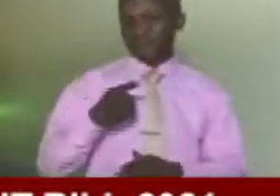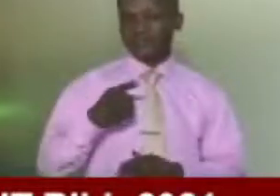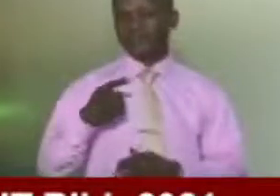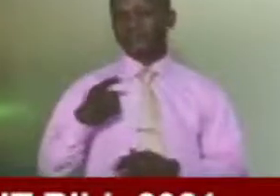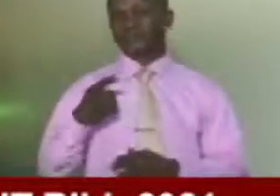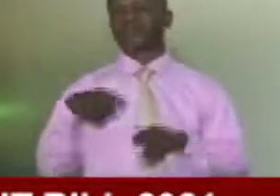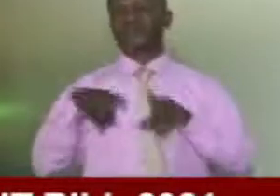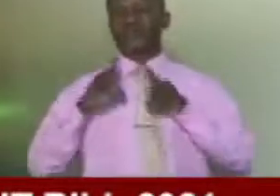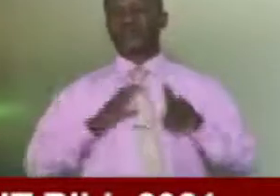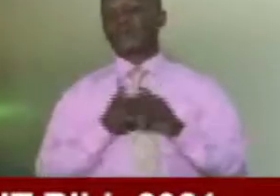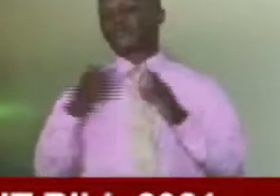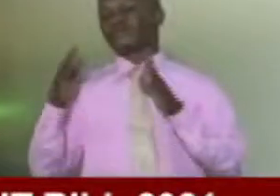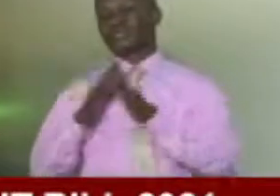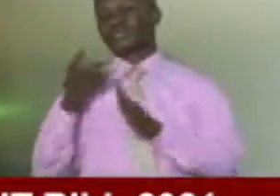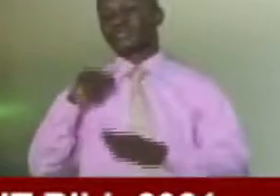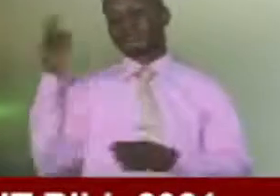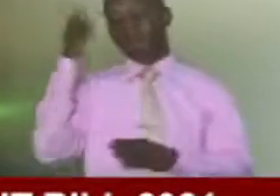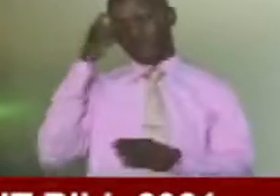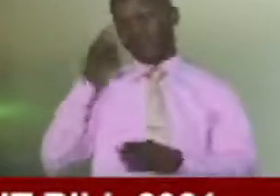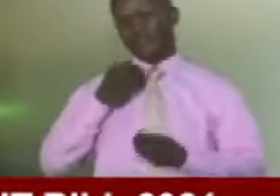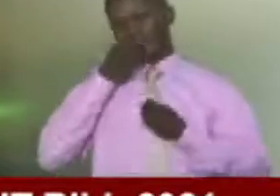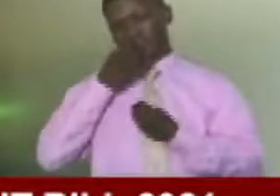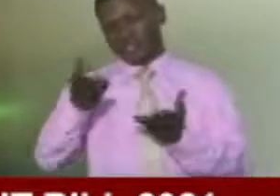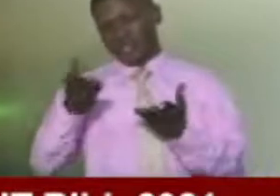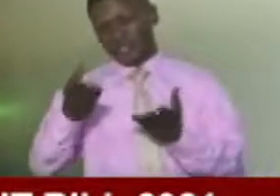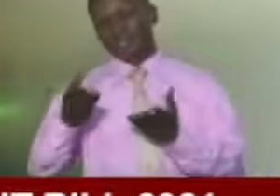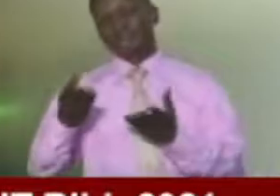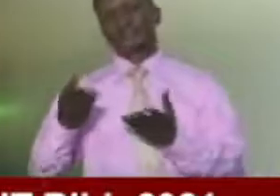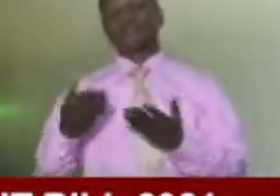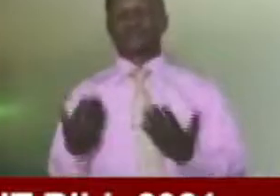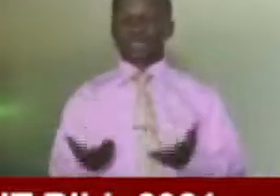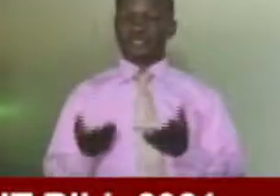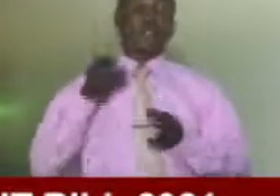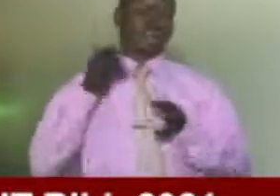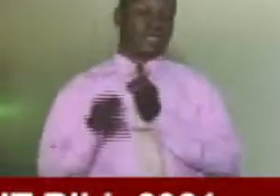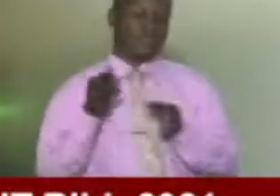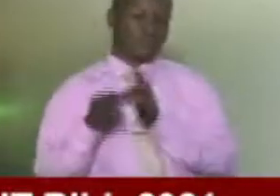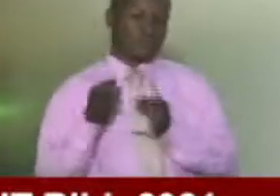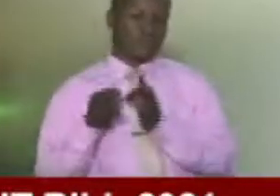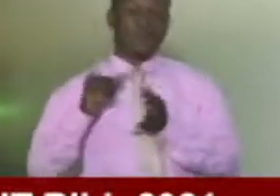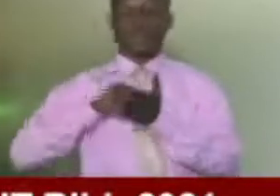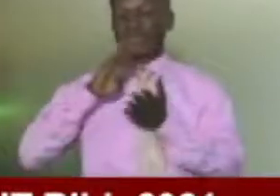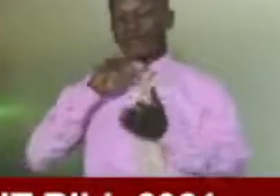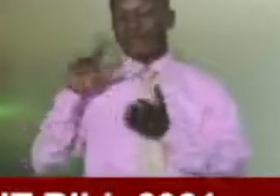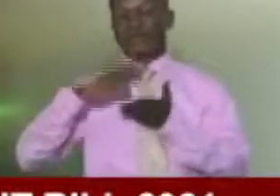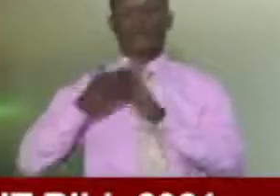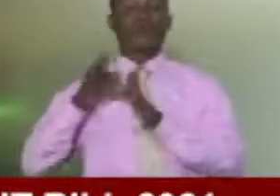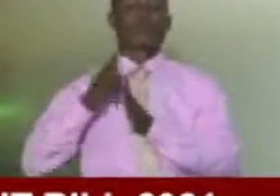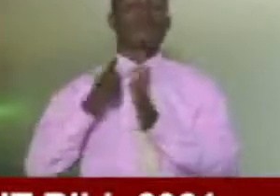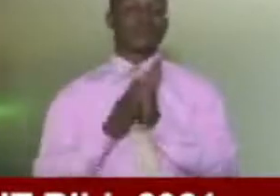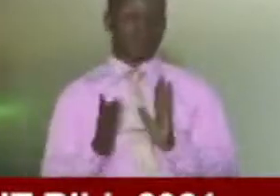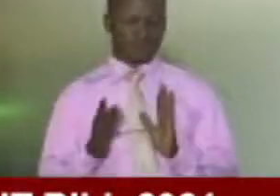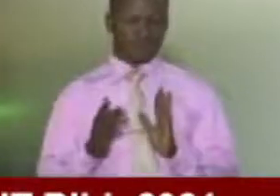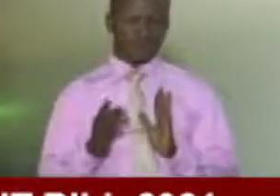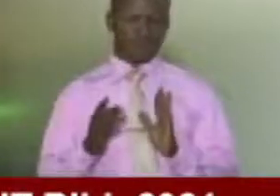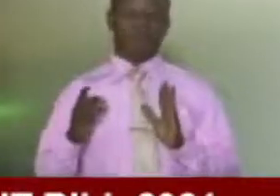remember, you know, the governors clearly said, all right, if they box us into a no option, I'm happy Mr. President actually